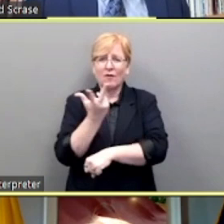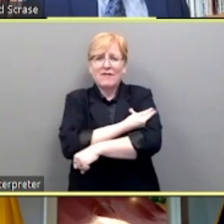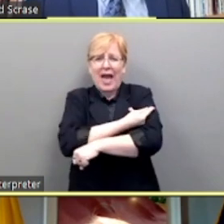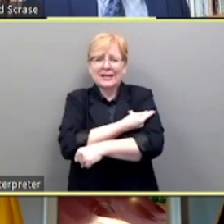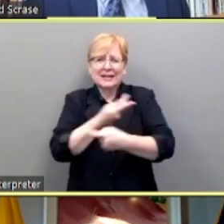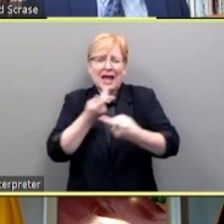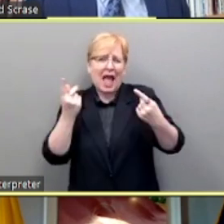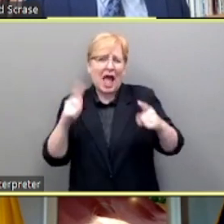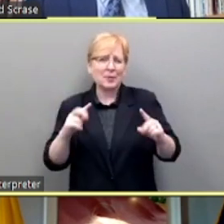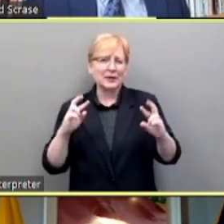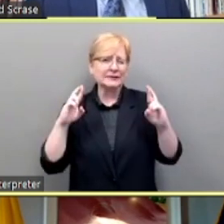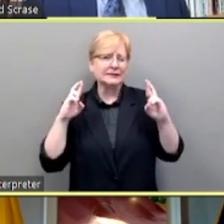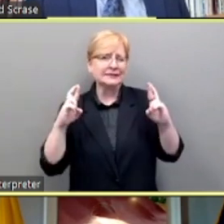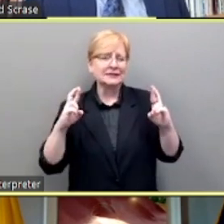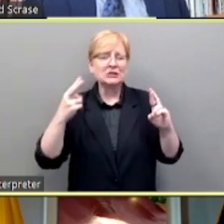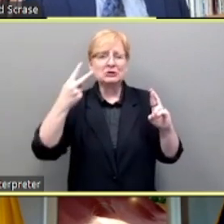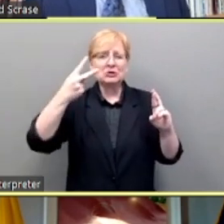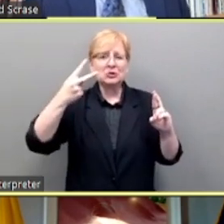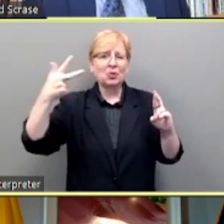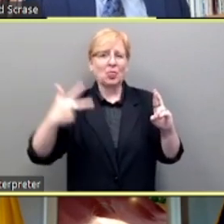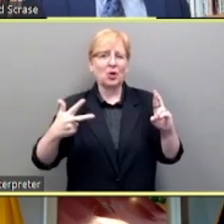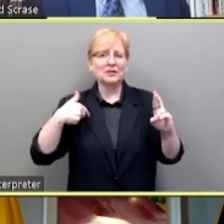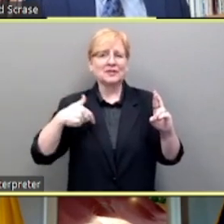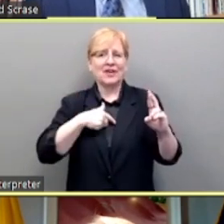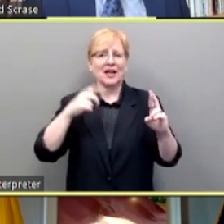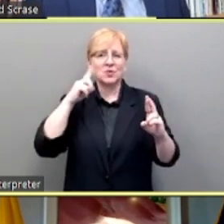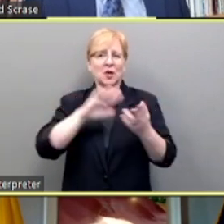get to 2/3 of all of us at